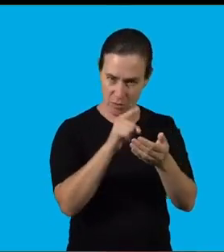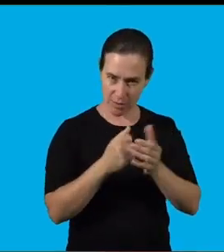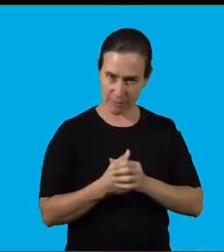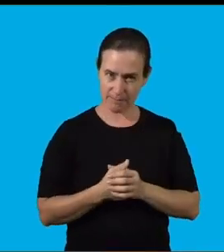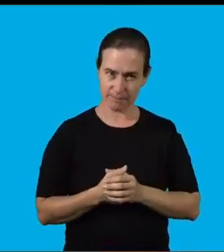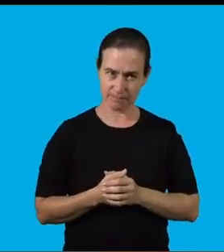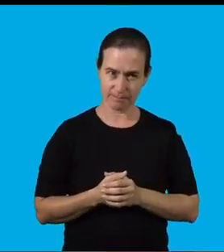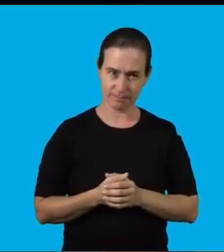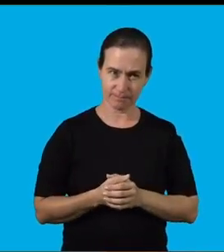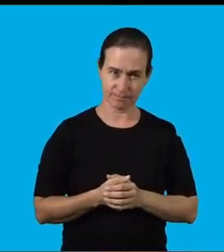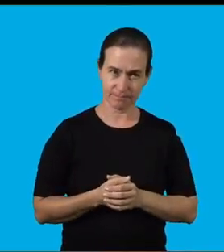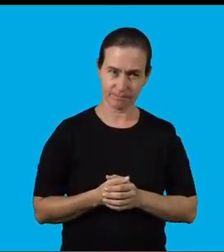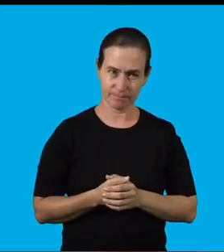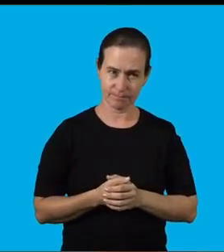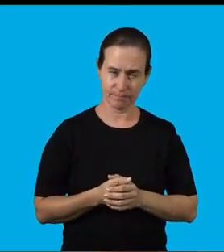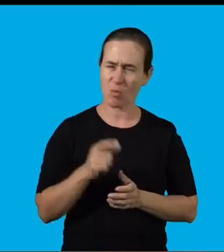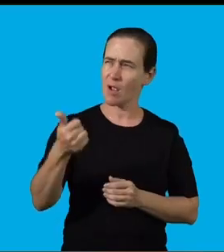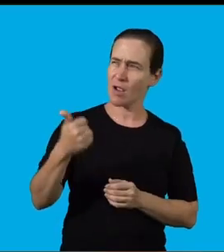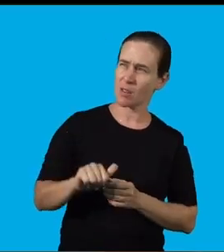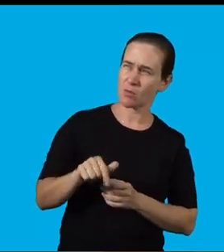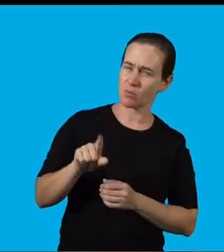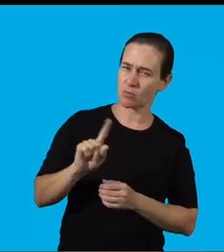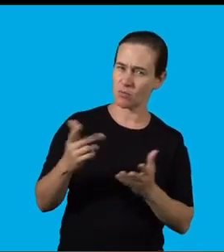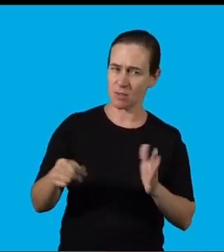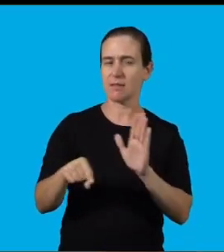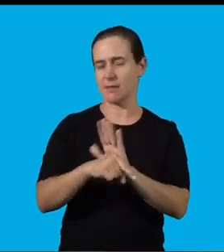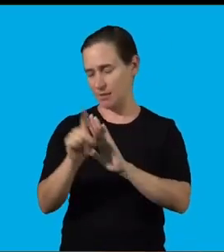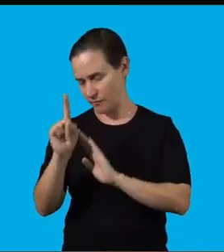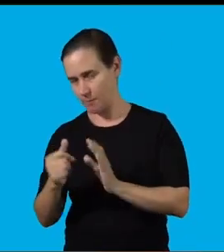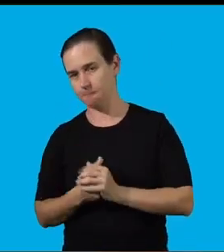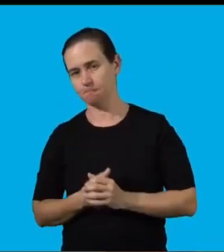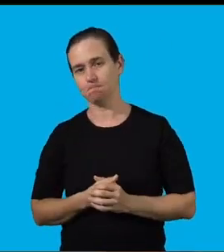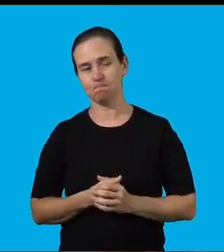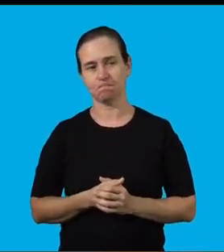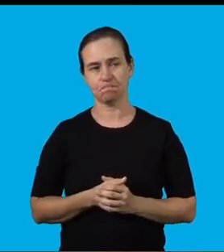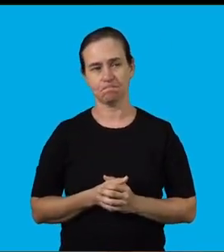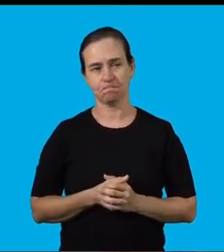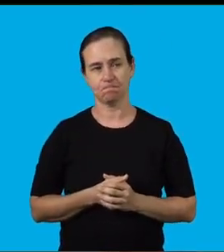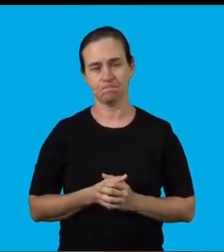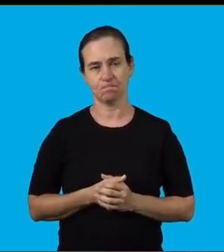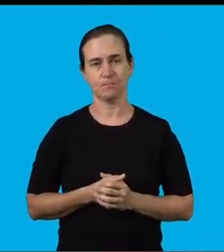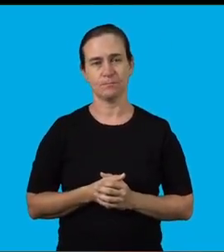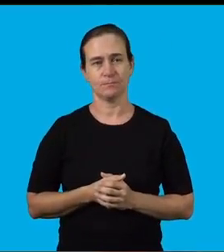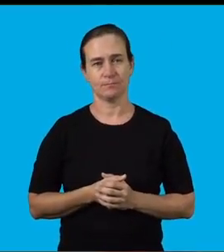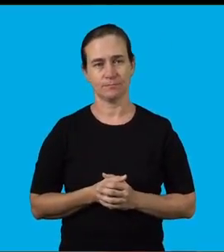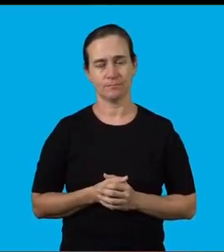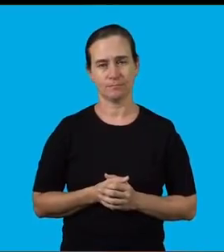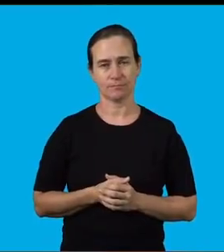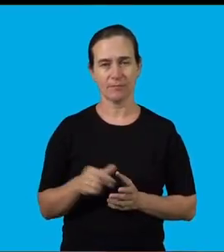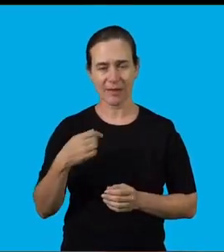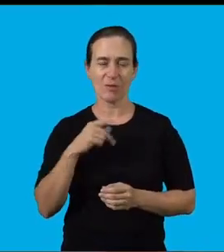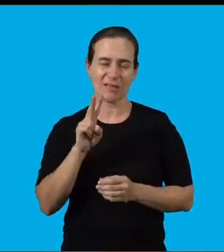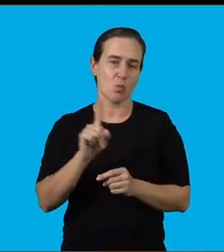value. And then we substitute, what was our other one? Minus 1. We substitute those values in and we